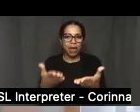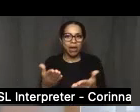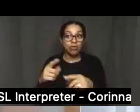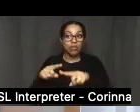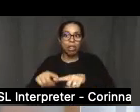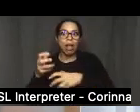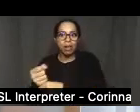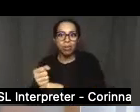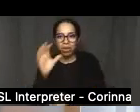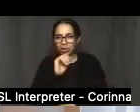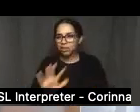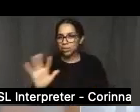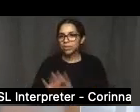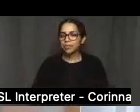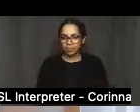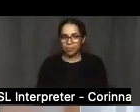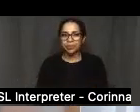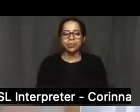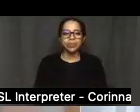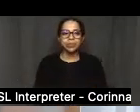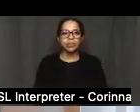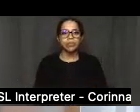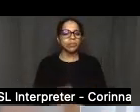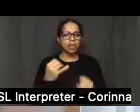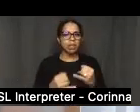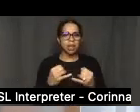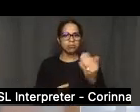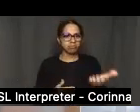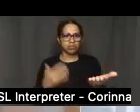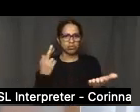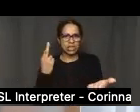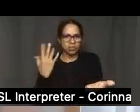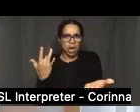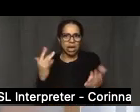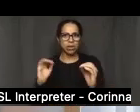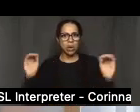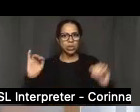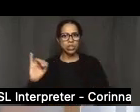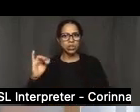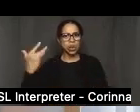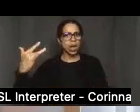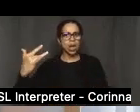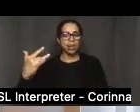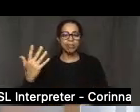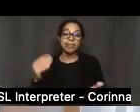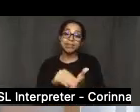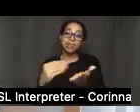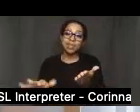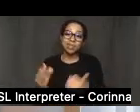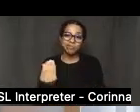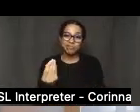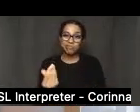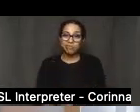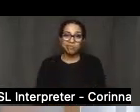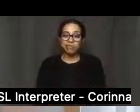And last one on this is why people don't have insurance, and it's just too expensive.